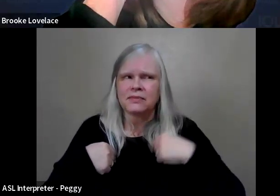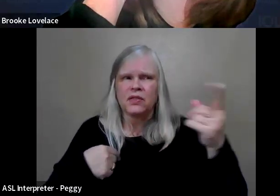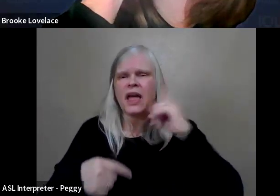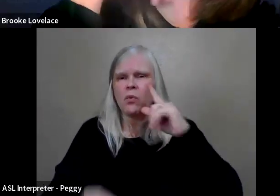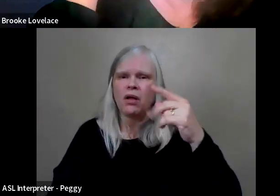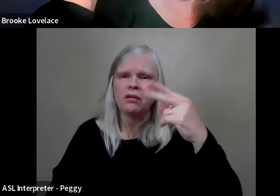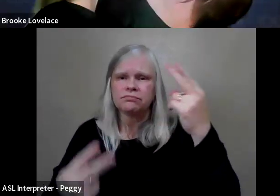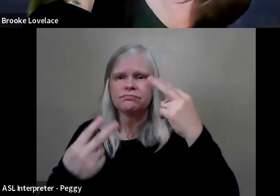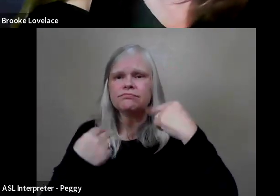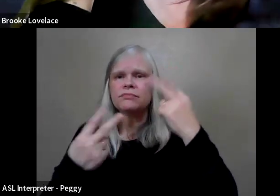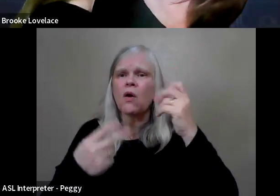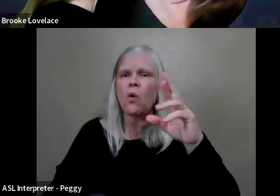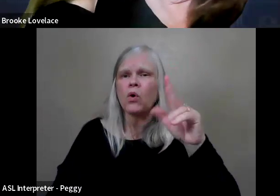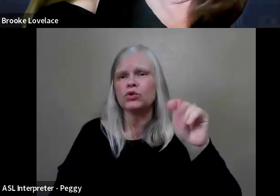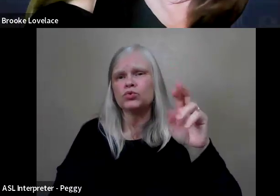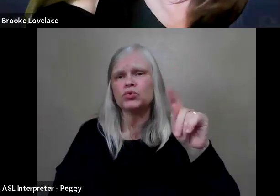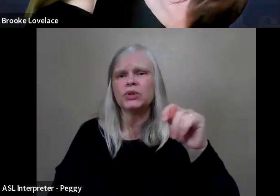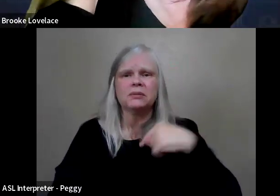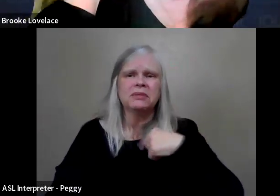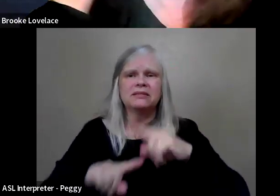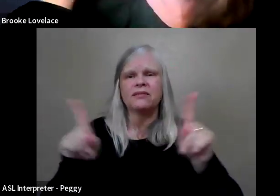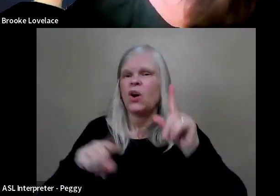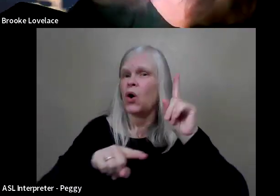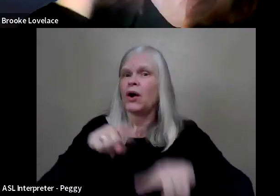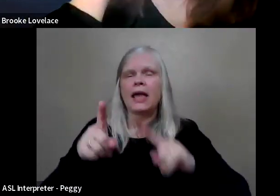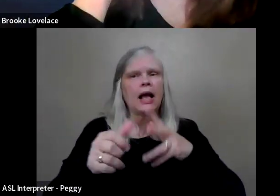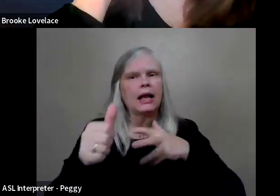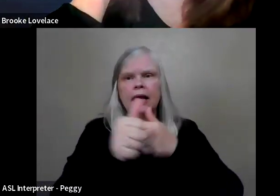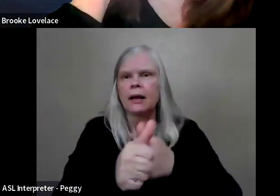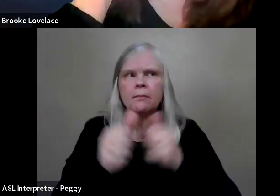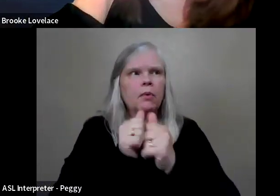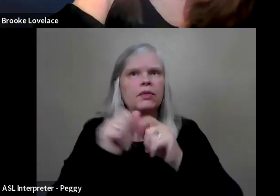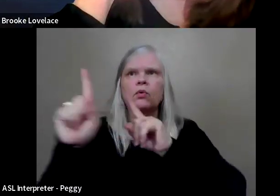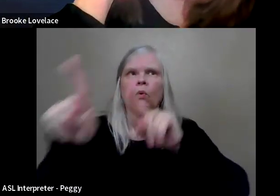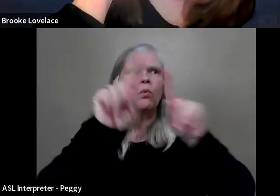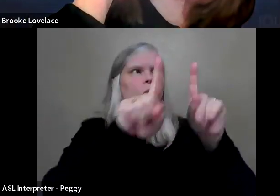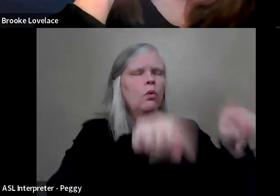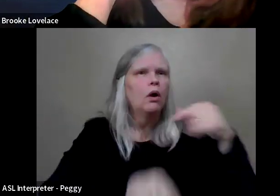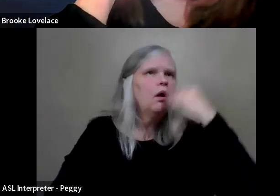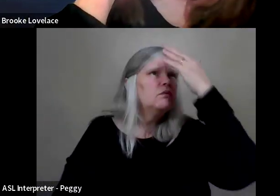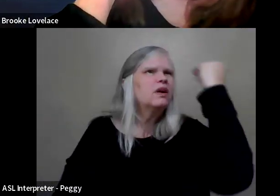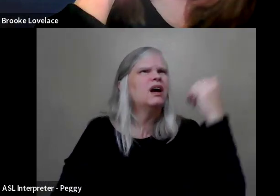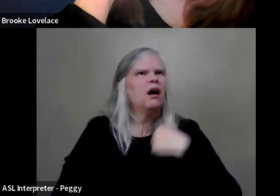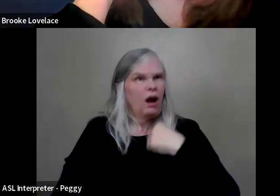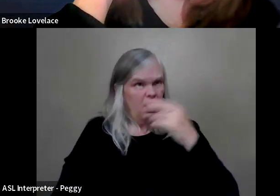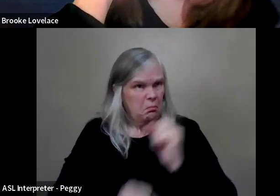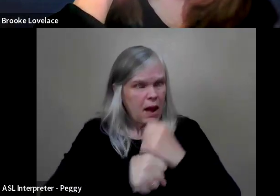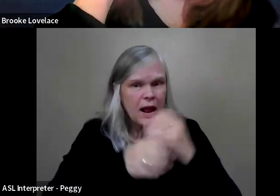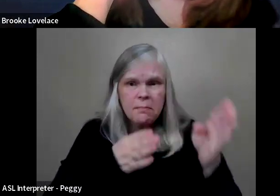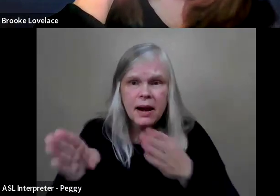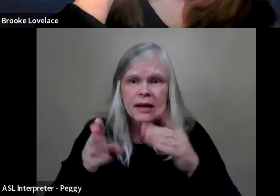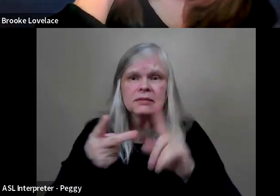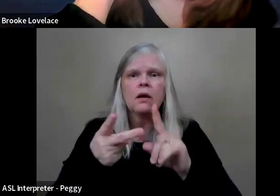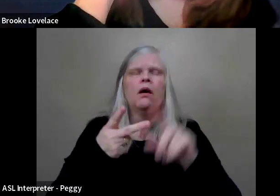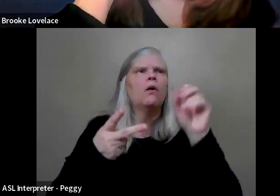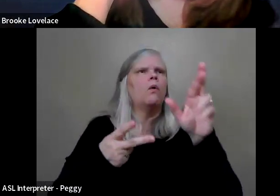differently. Or perhaps they just can't quite keep up with the social events anymore. They forget when they made plans, or maybe